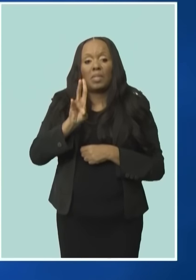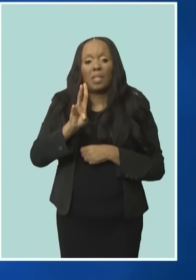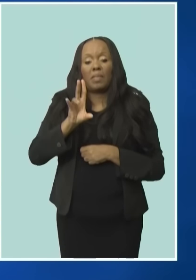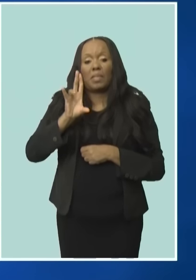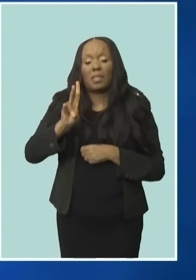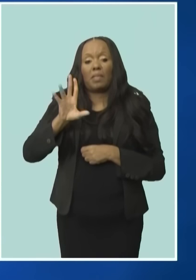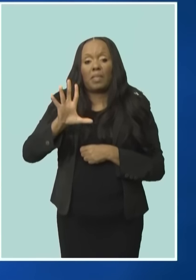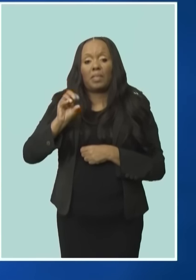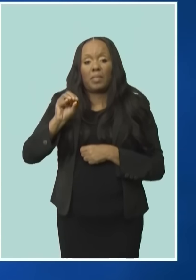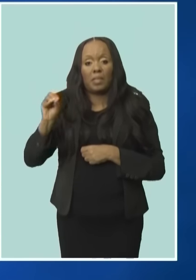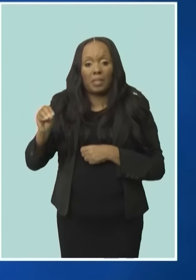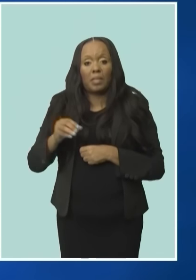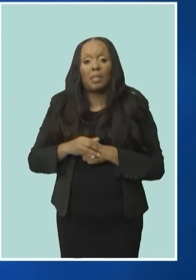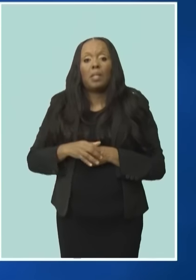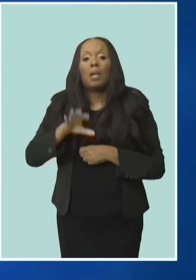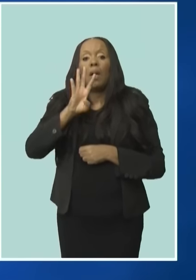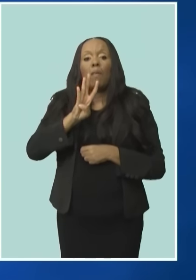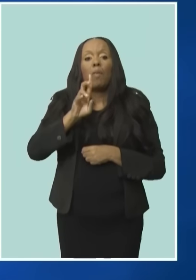417-7500 or